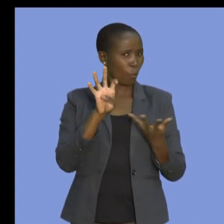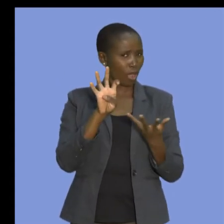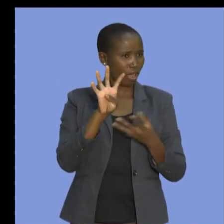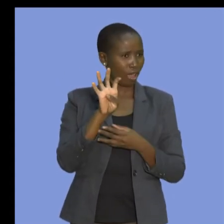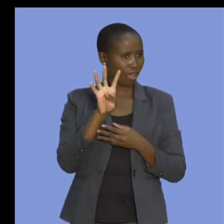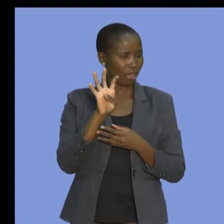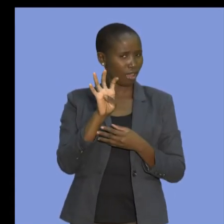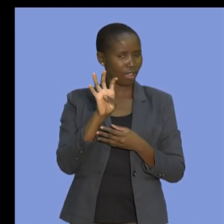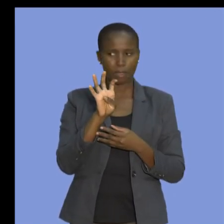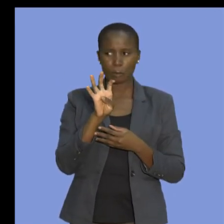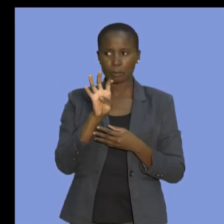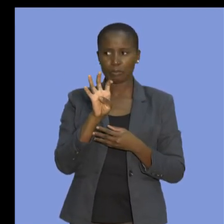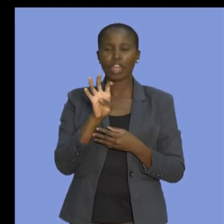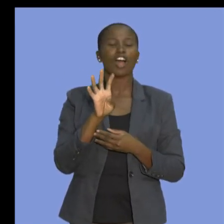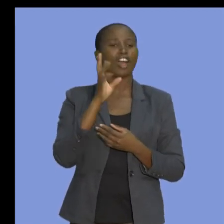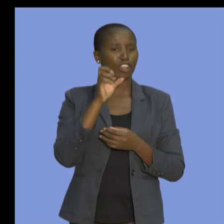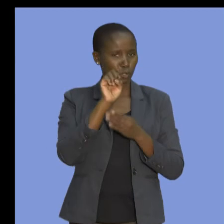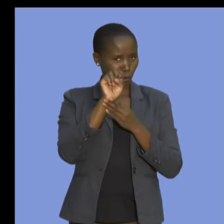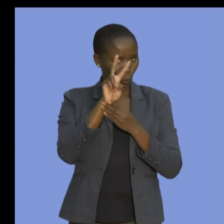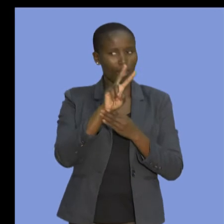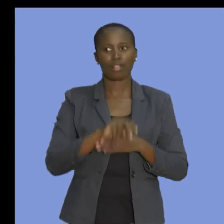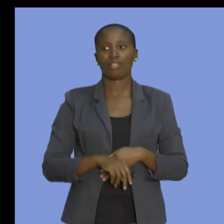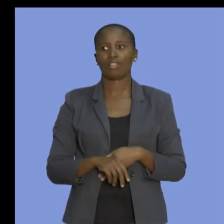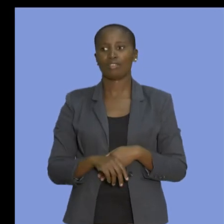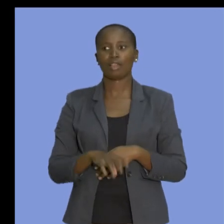Okay, 12, which is the fourth one. Are we all together?